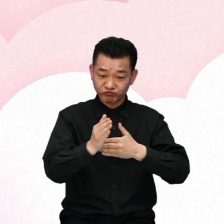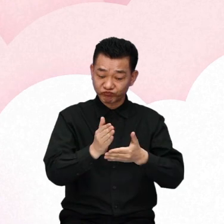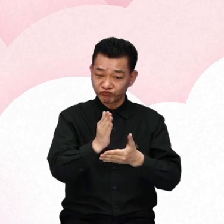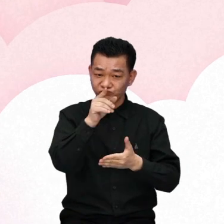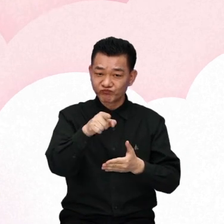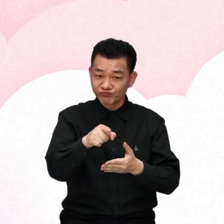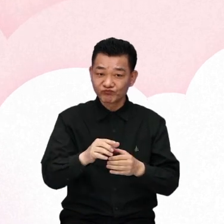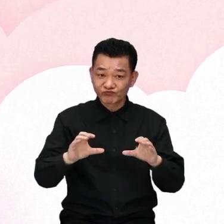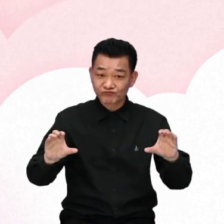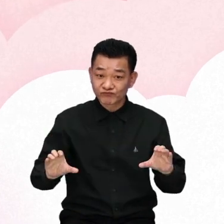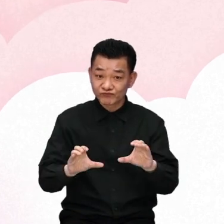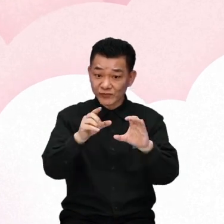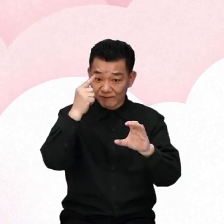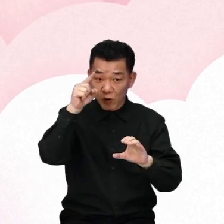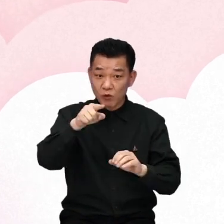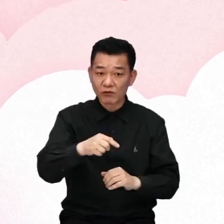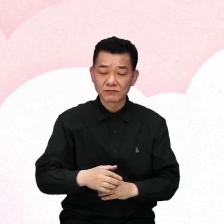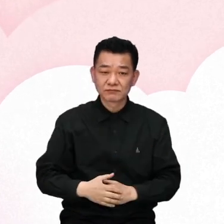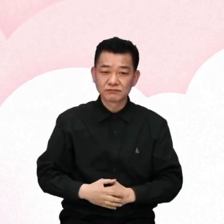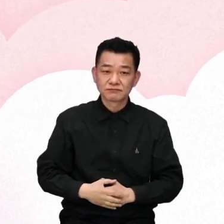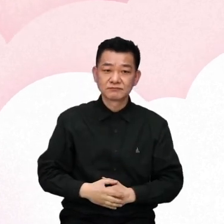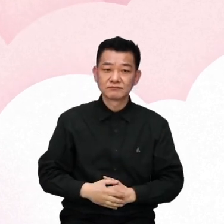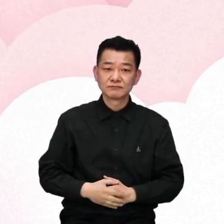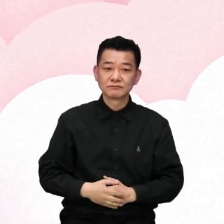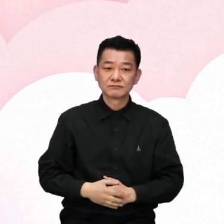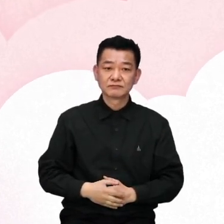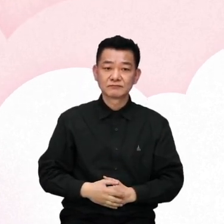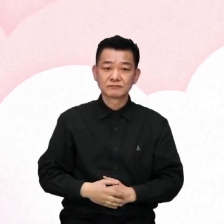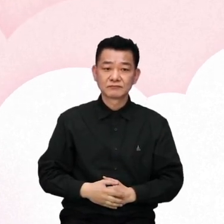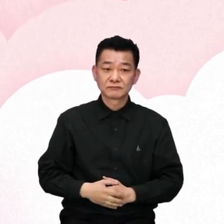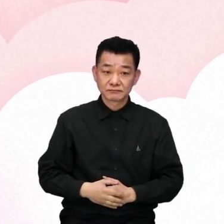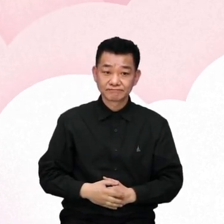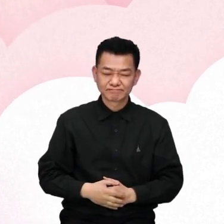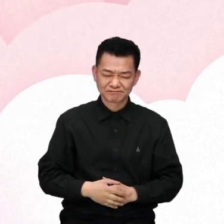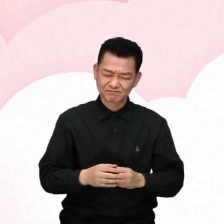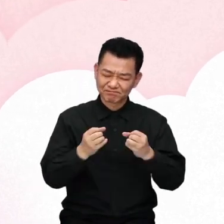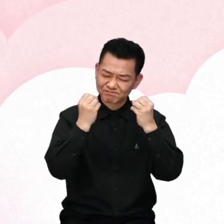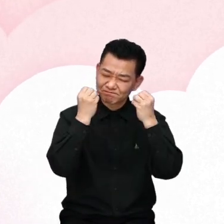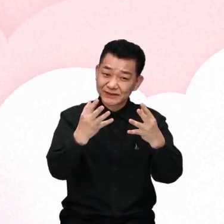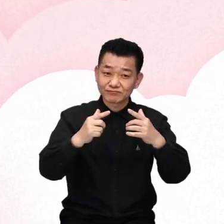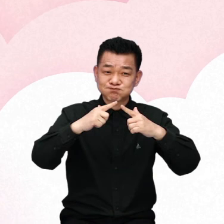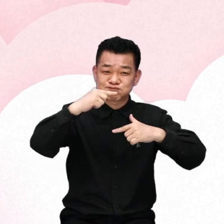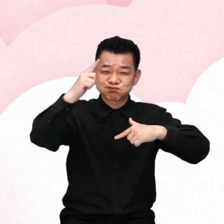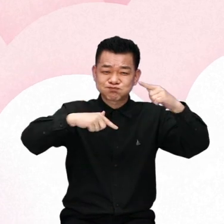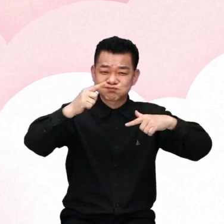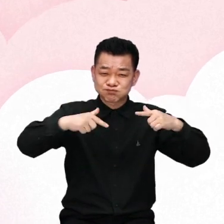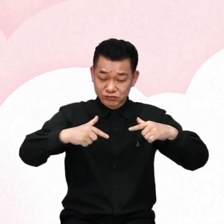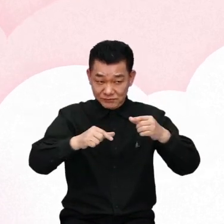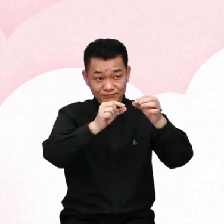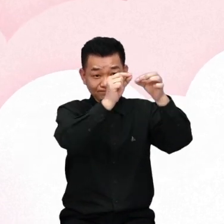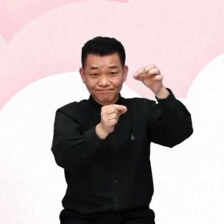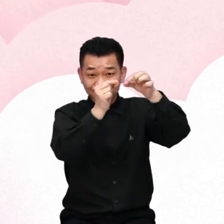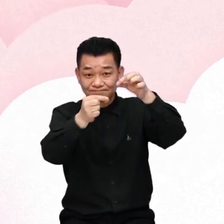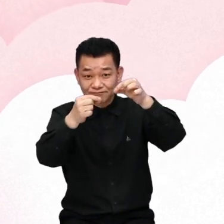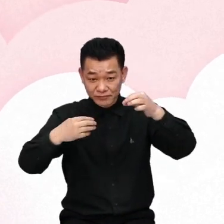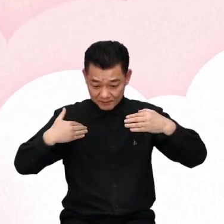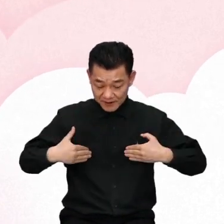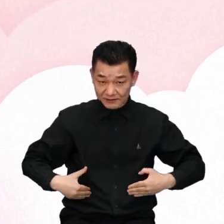So there are many cases of cooperation between various organizations to ensure the rights of persons with